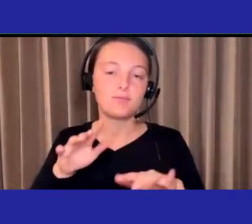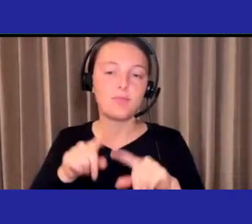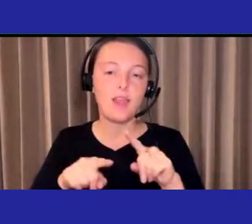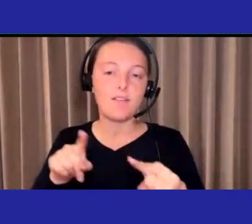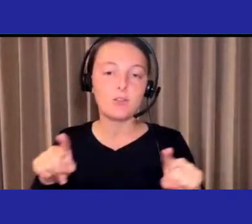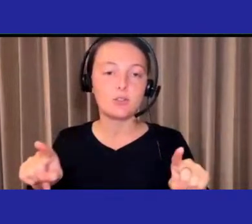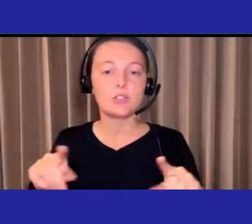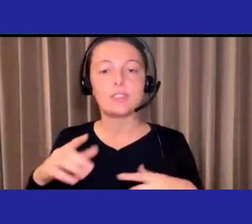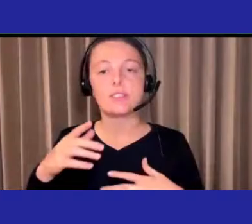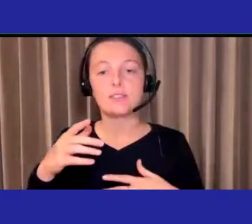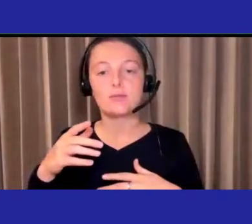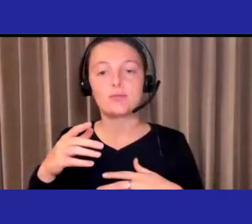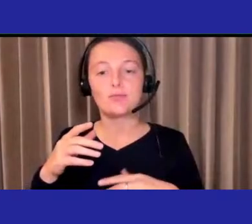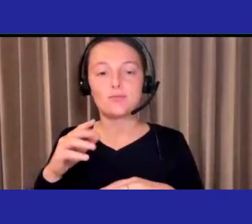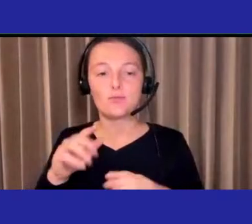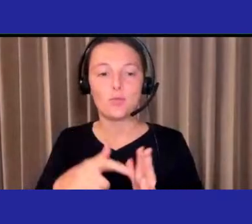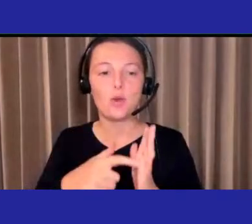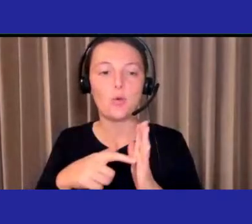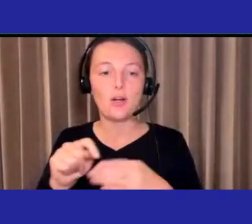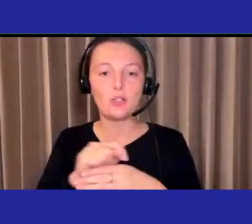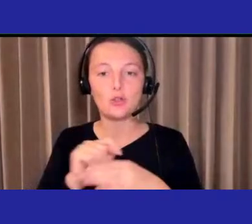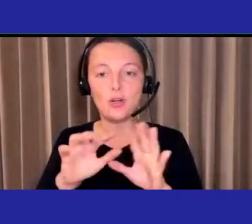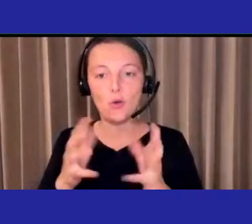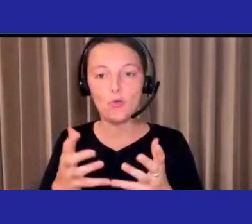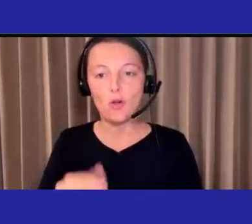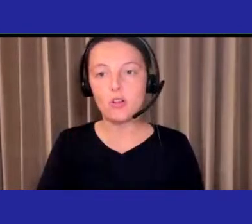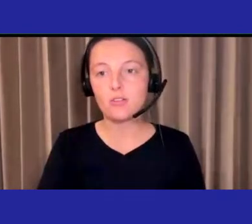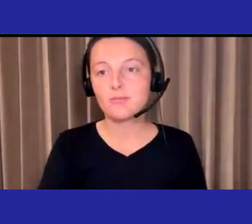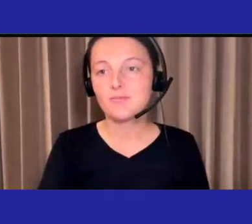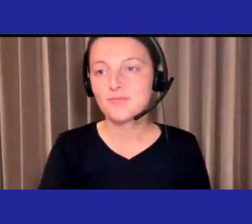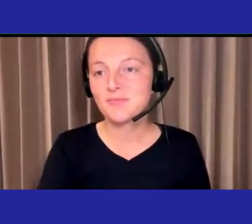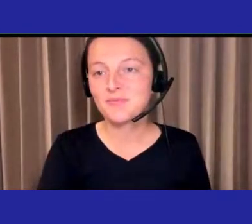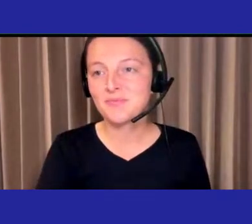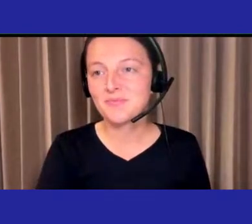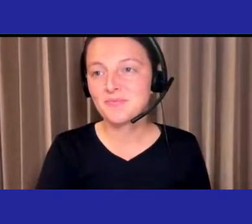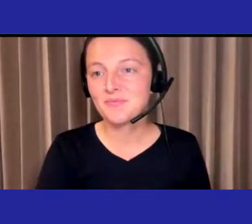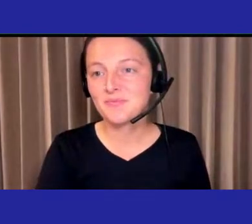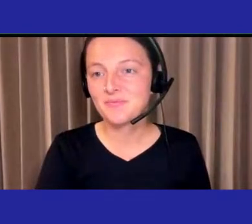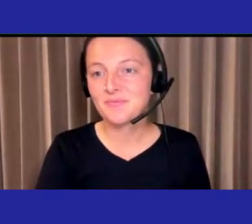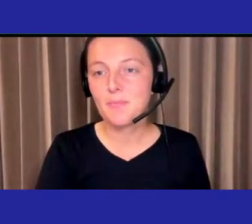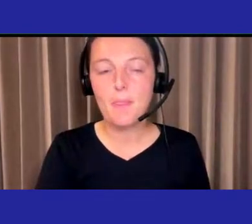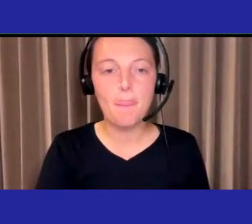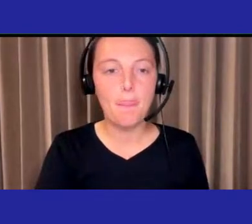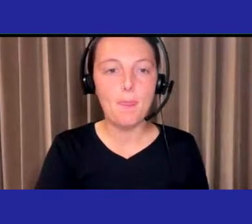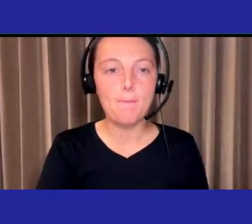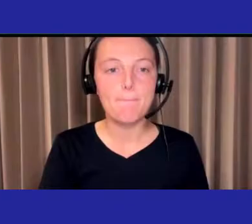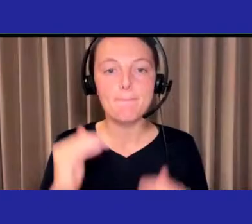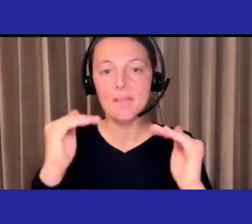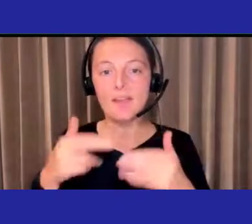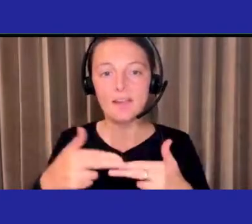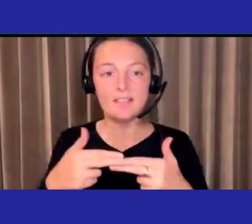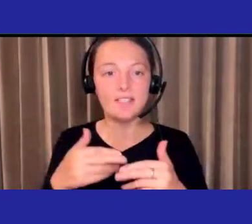Should I continue? Okay. Next slide, please.